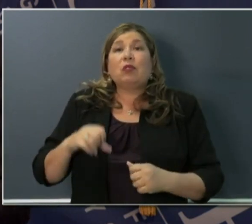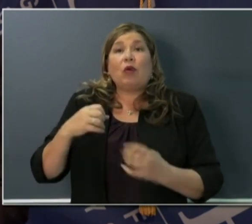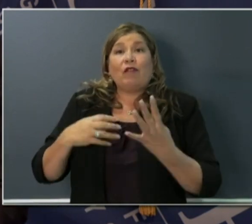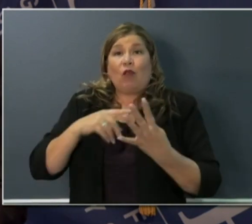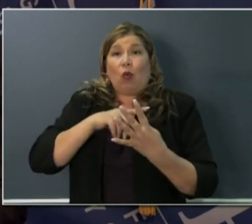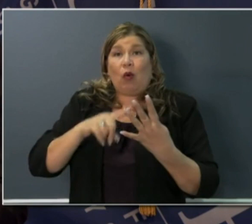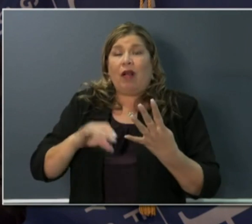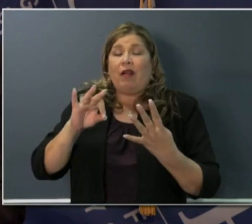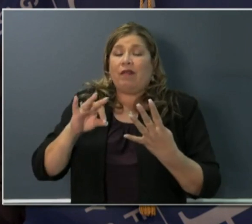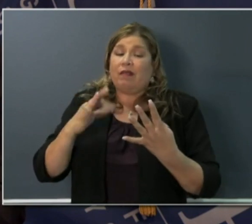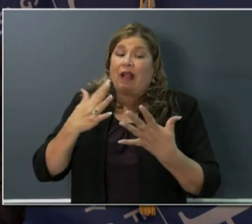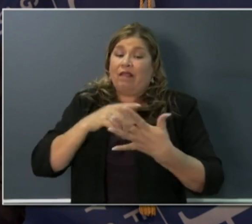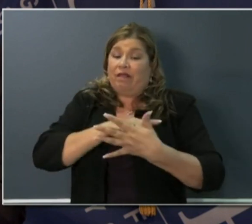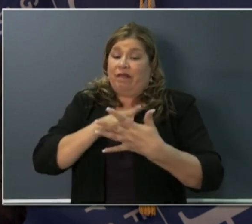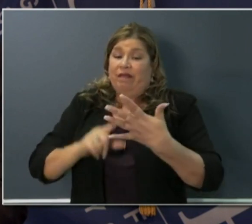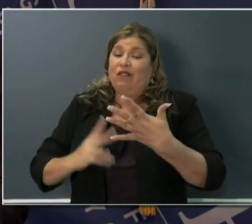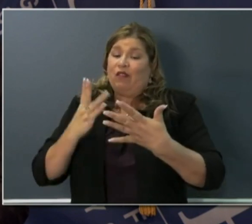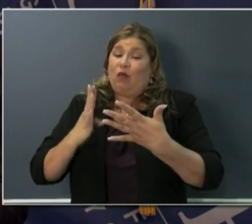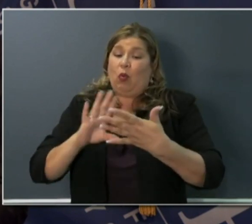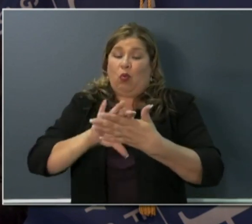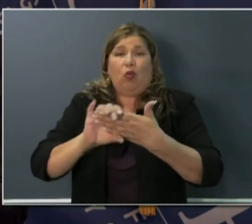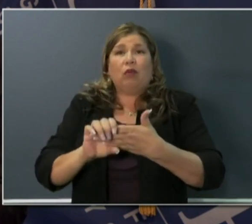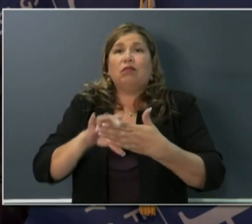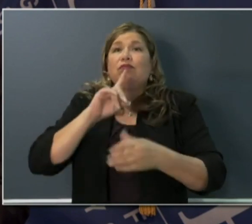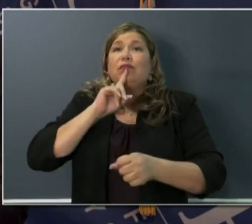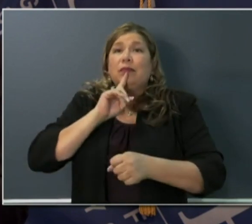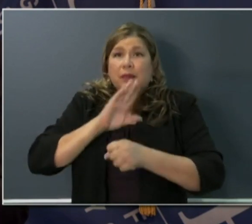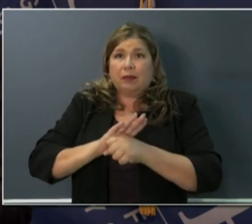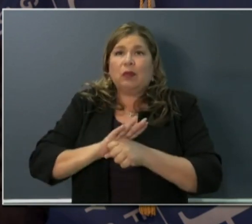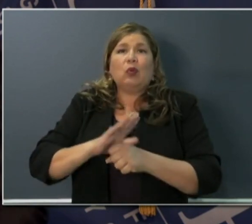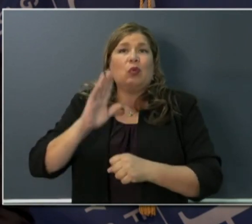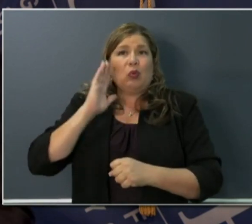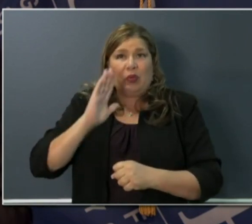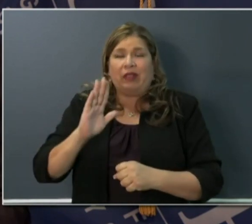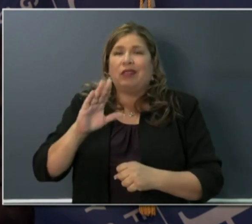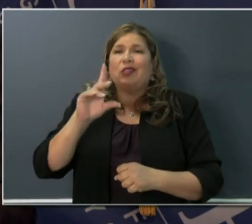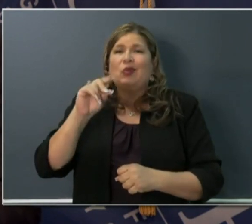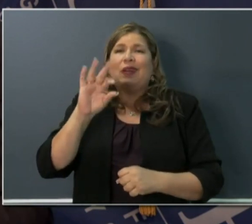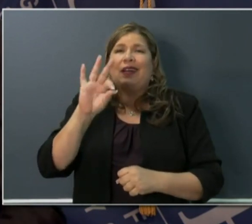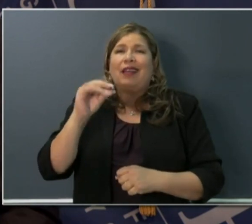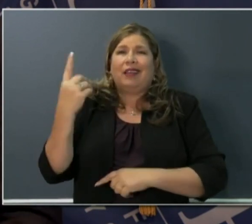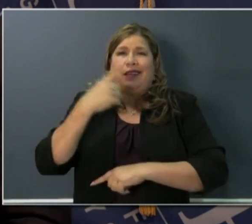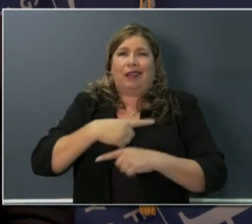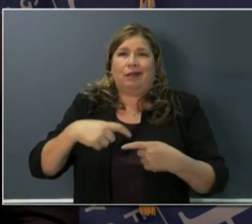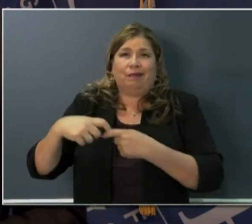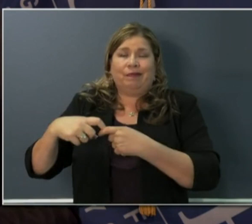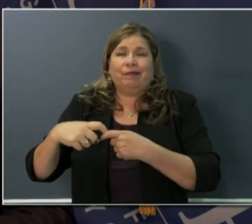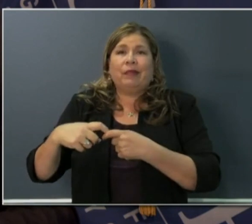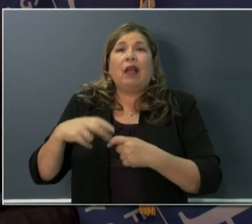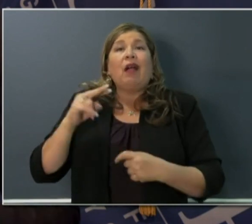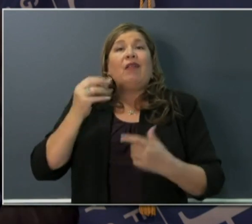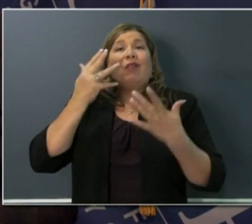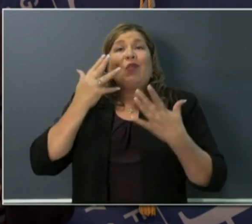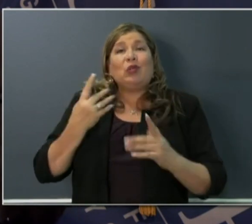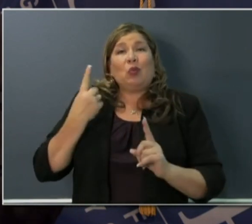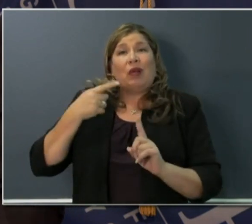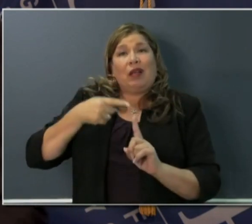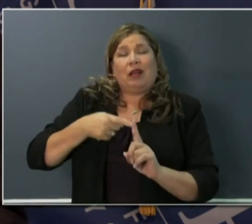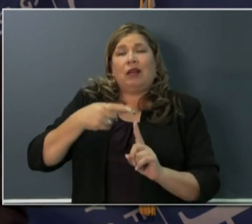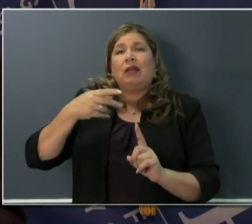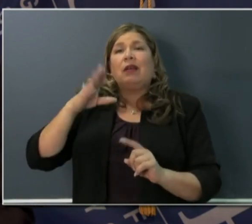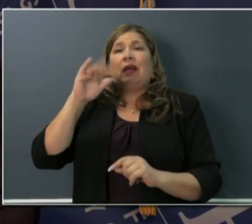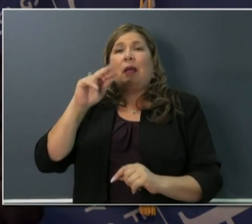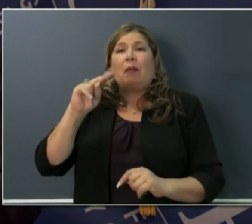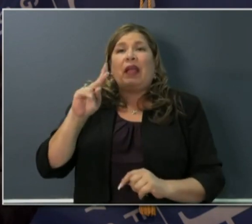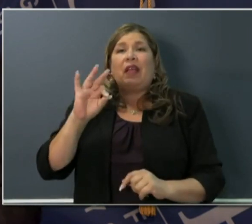five largest institutions committed to just that 90-day. Unfortunately, Bank of America did not publicly commit to